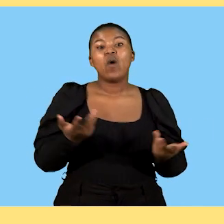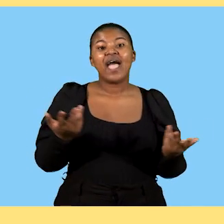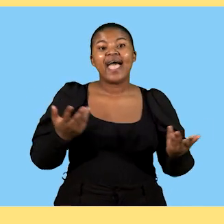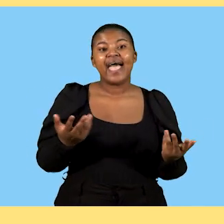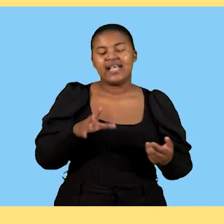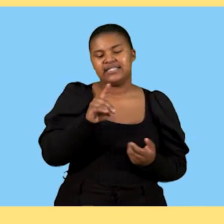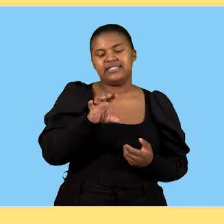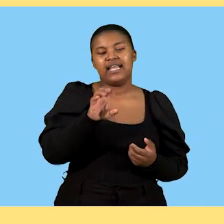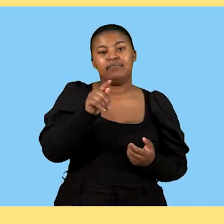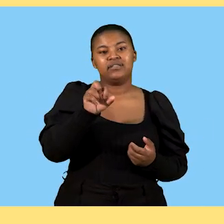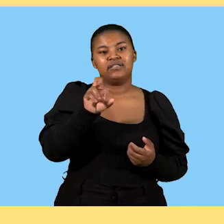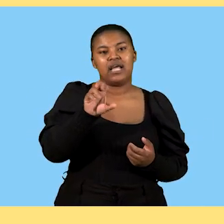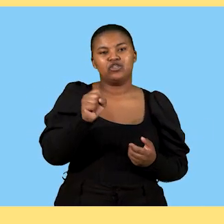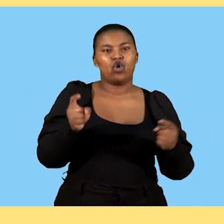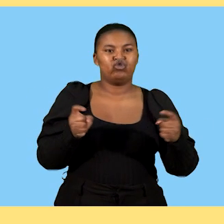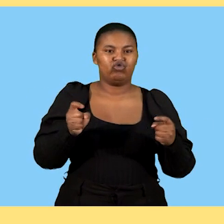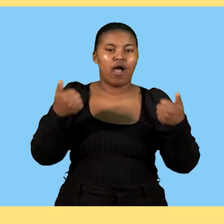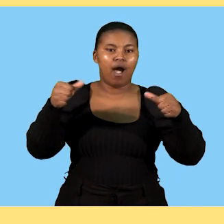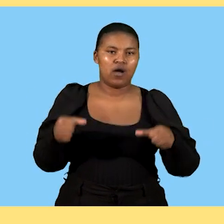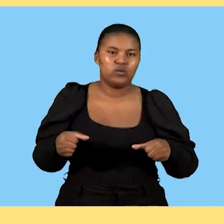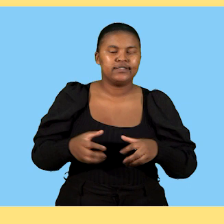debtors control account.